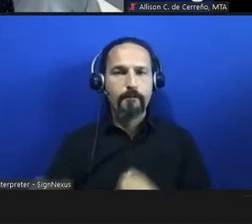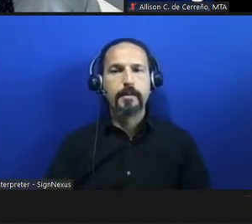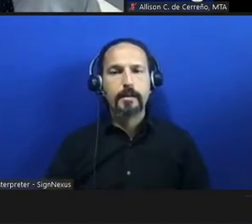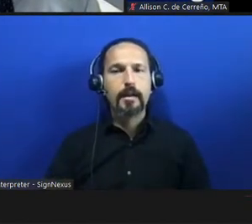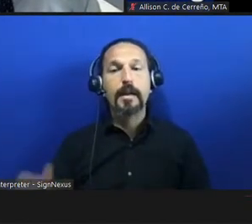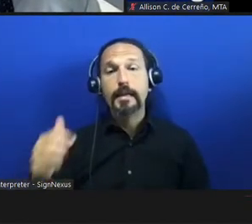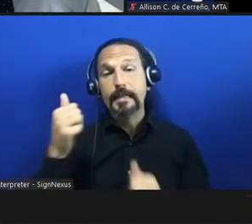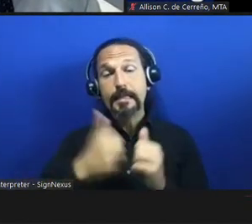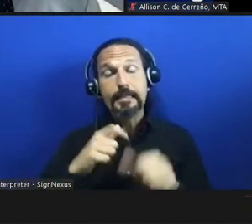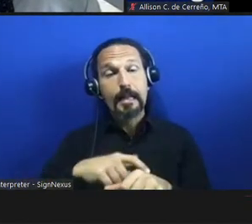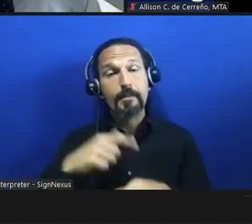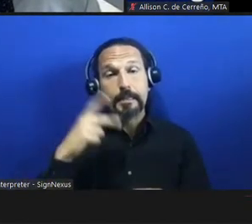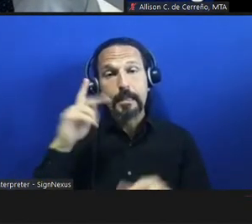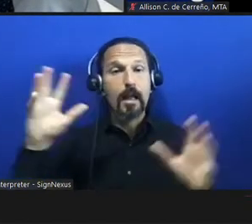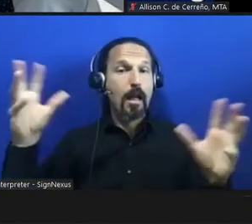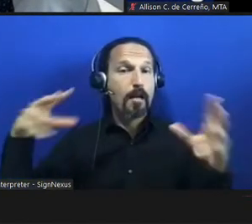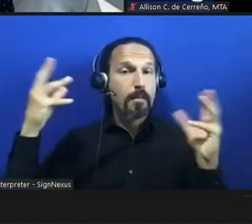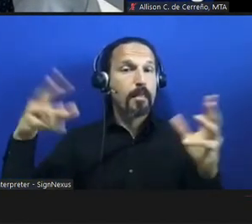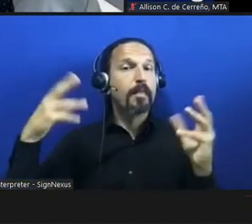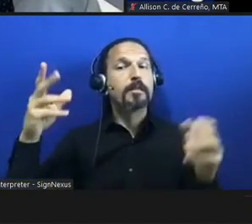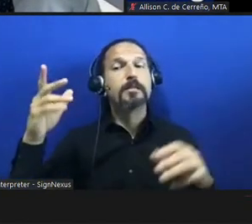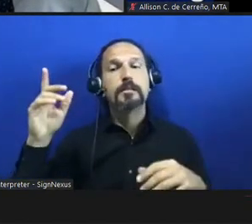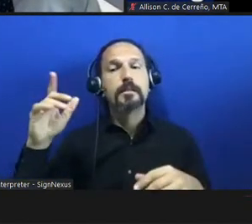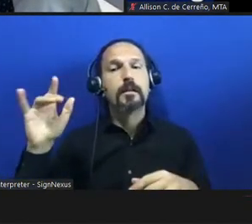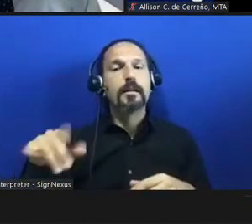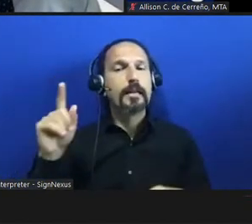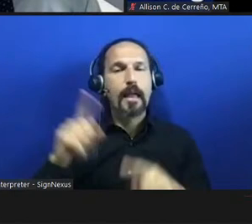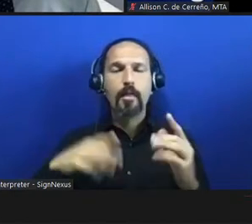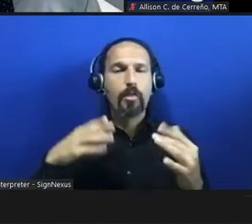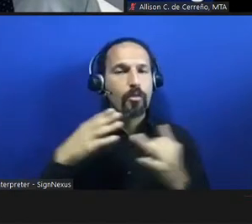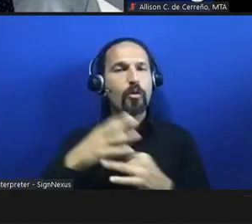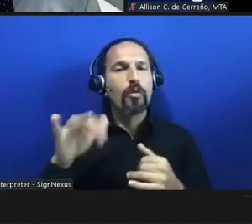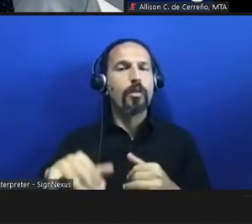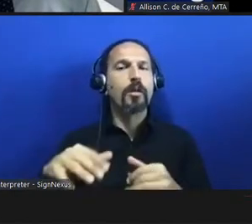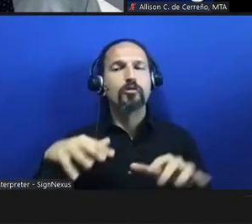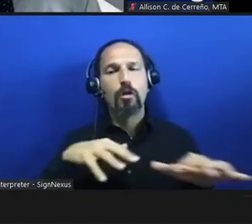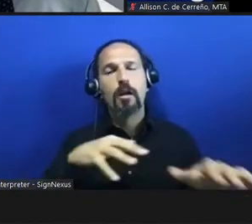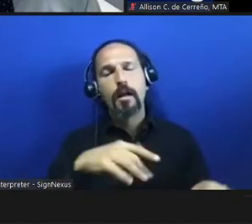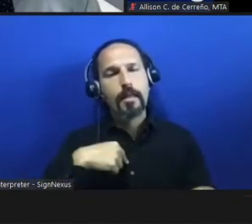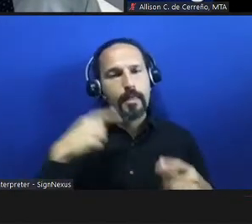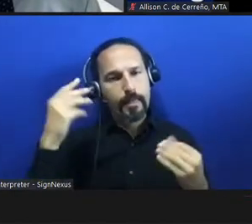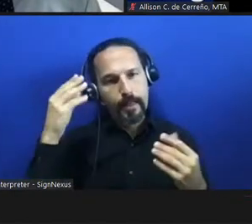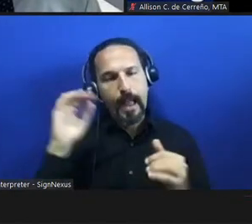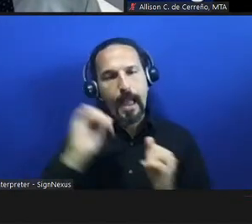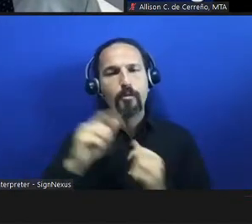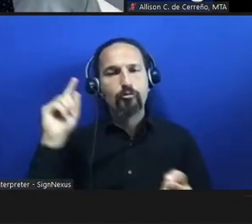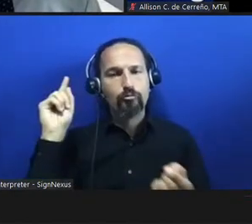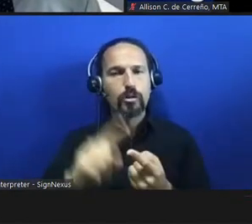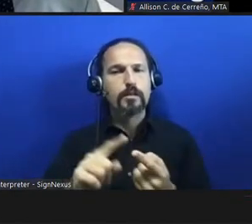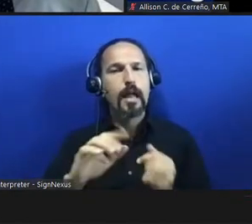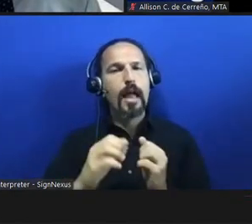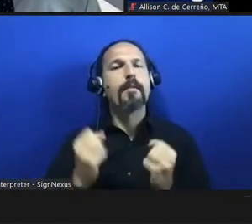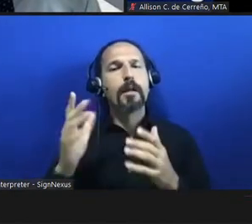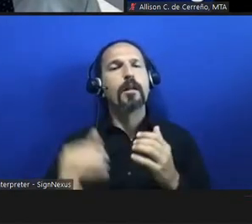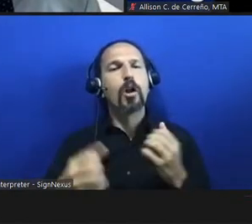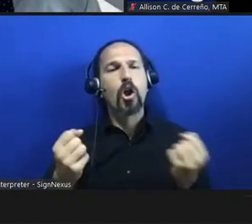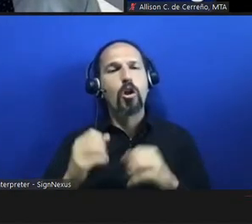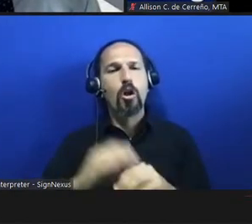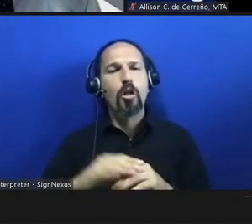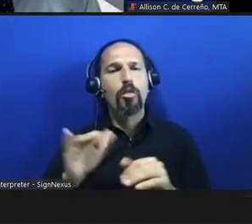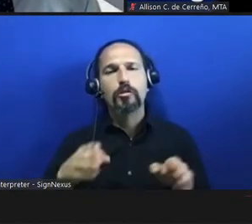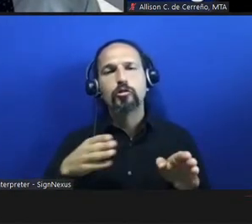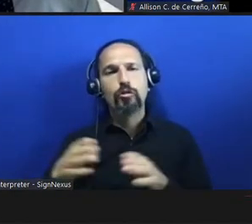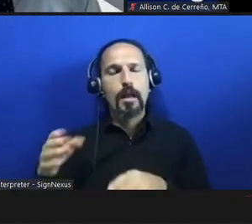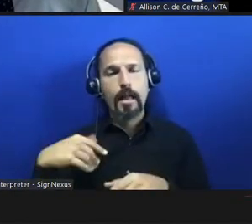every time I see an ambulance or fire truck that can't get through because of traffic I think about how much we need to reduce the number of cars on our streets